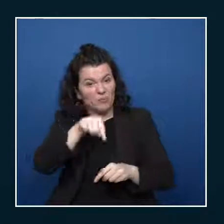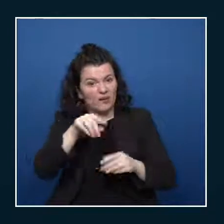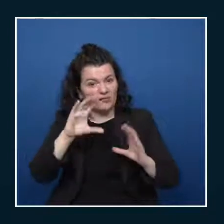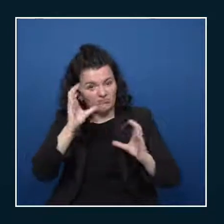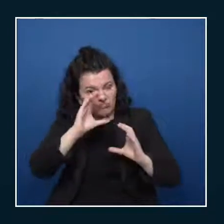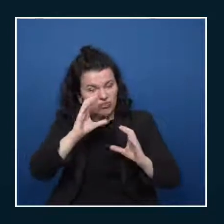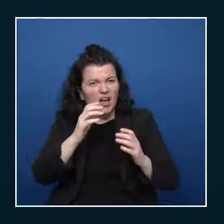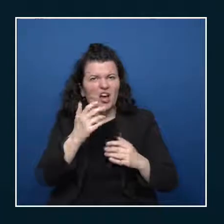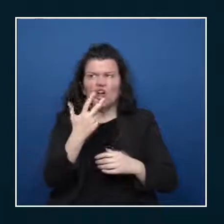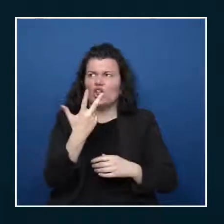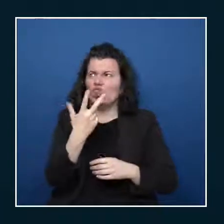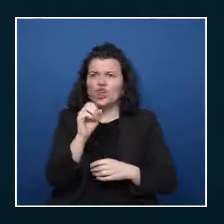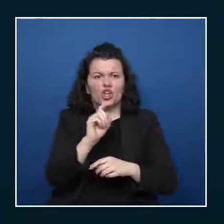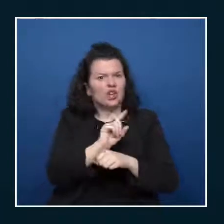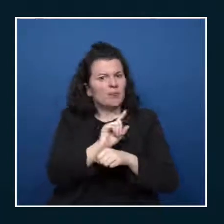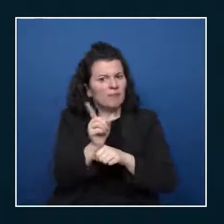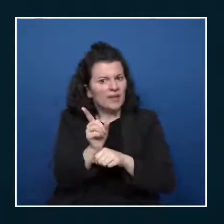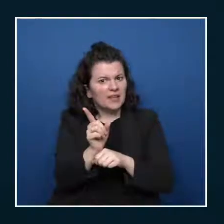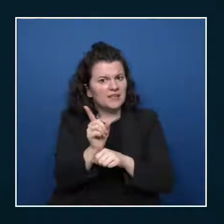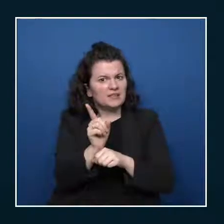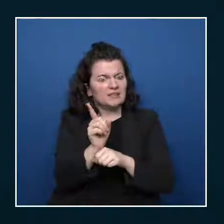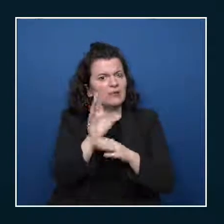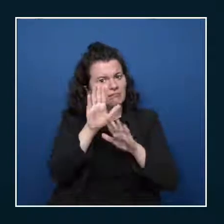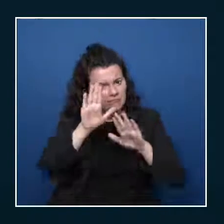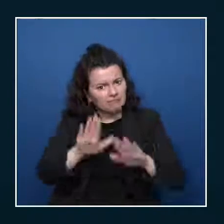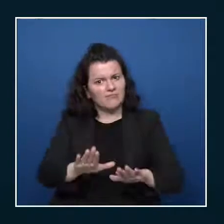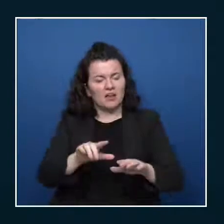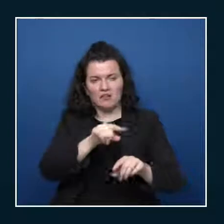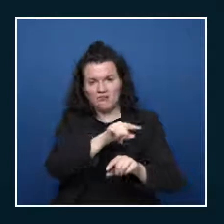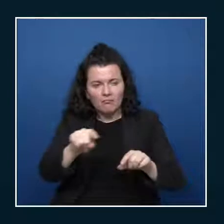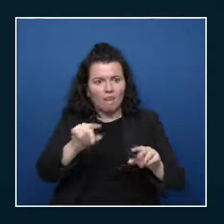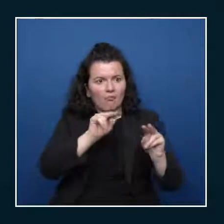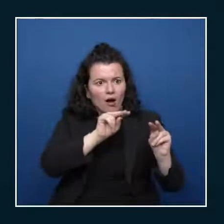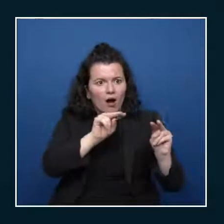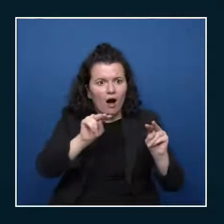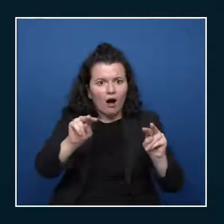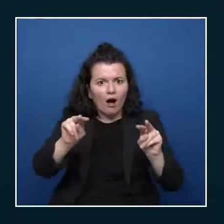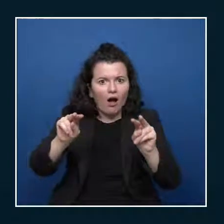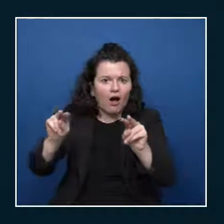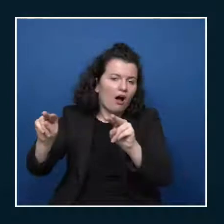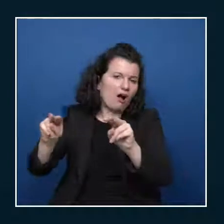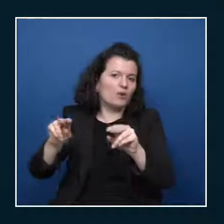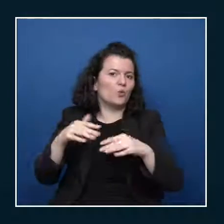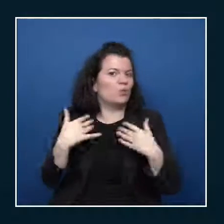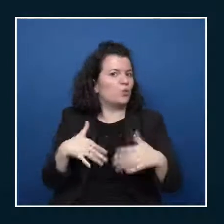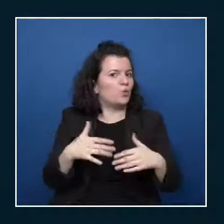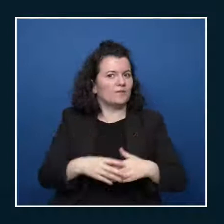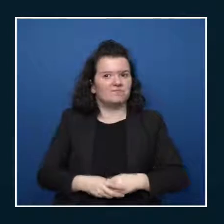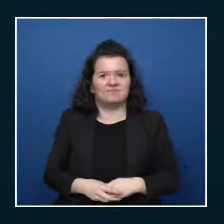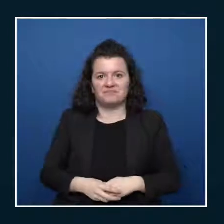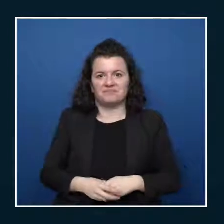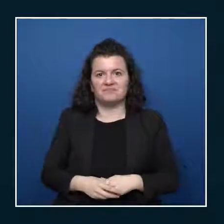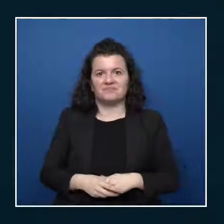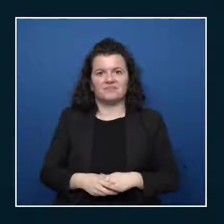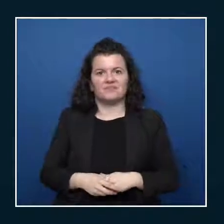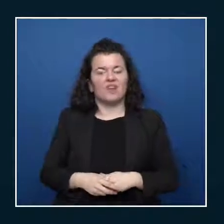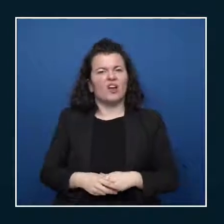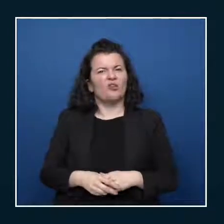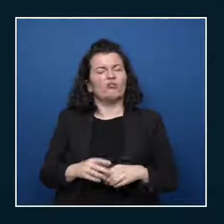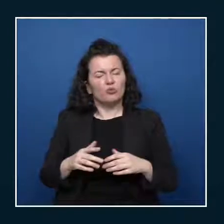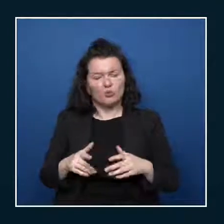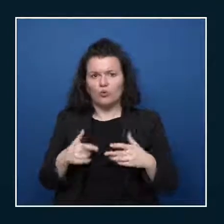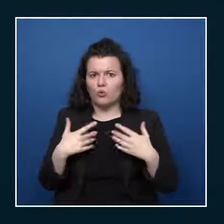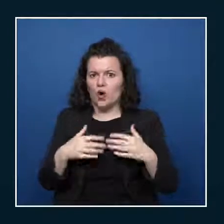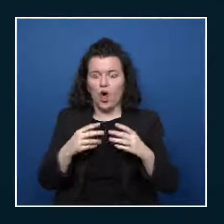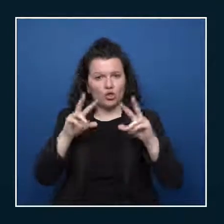hour and put in a lot of stuff, I think that was the most dense session I watched the